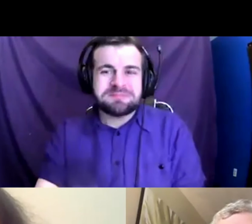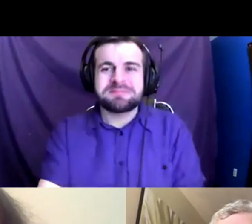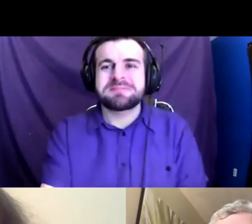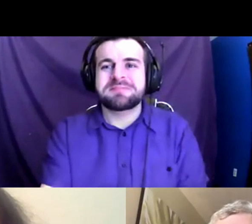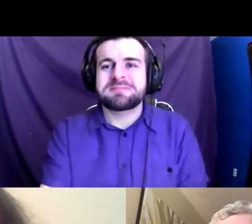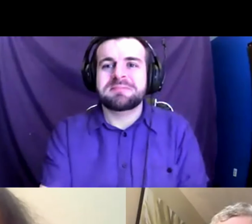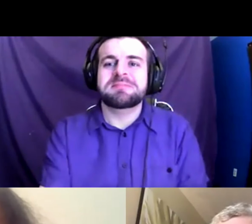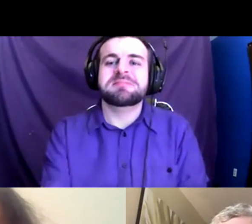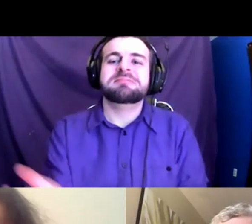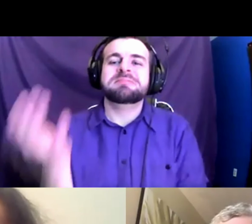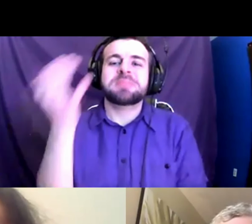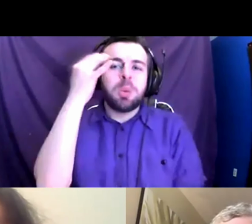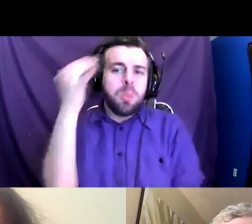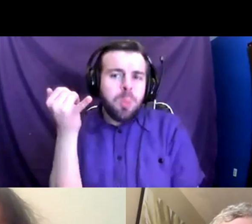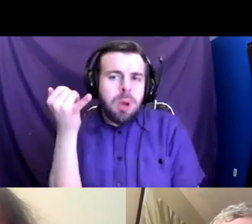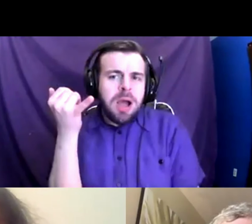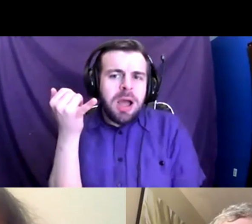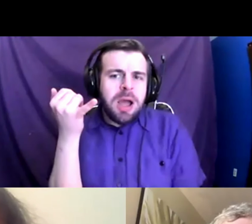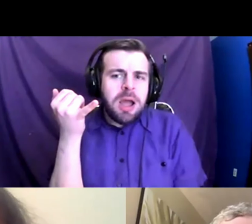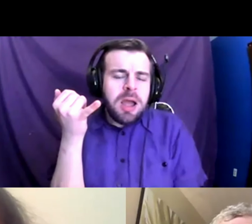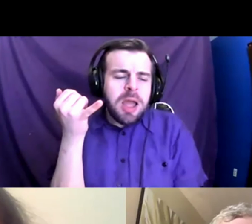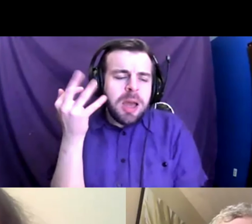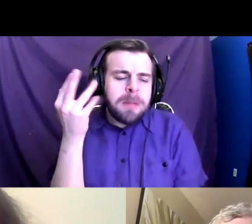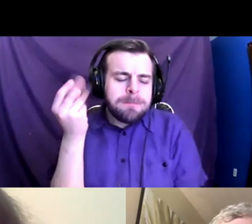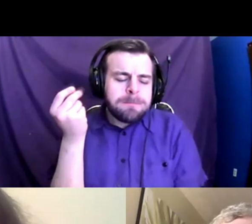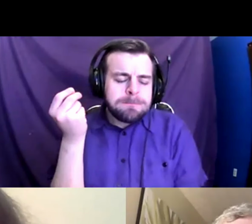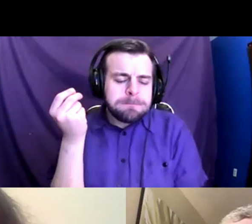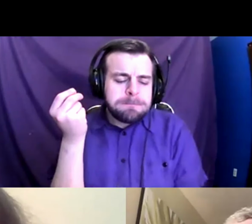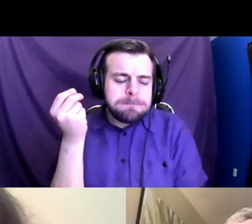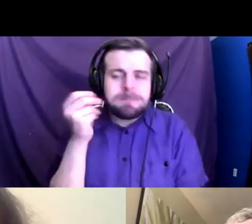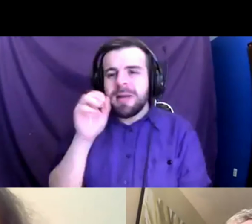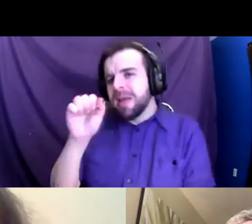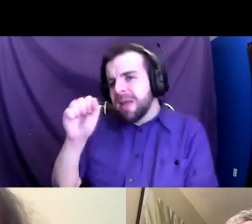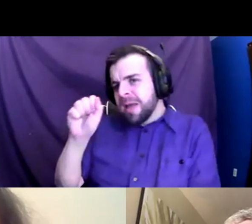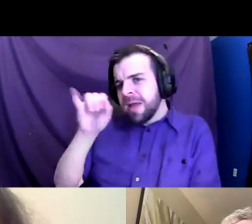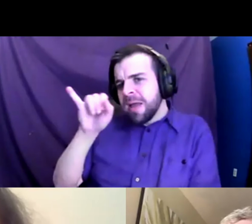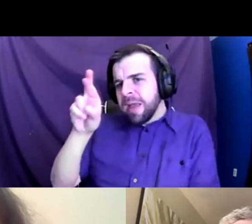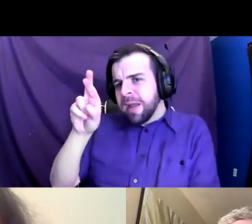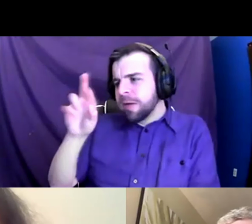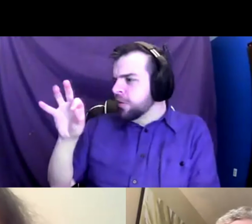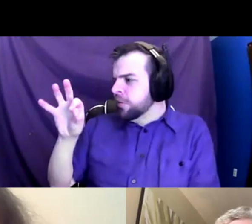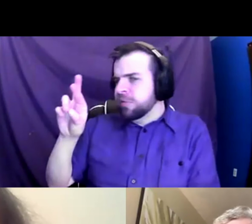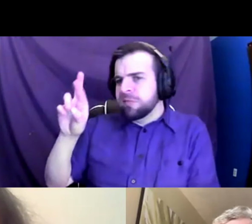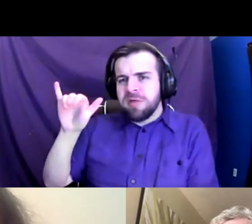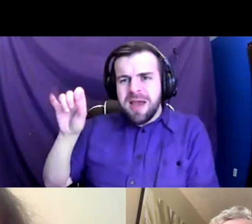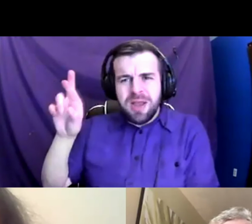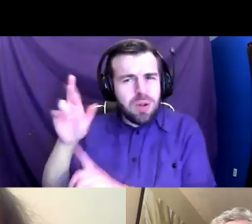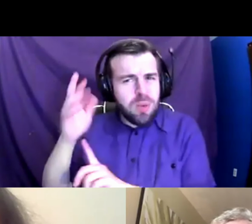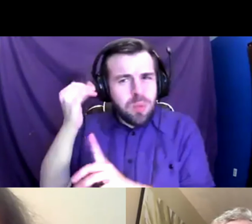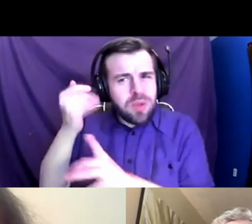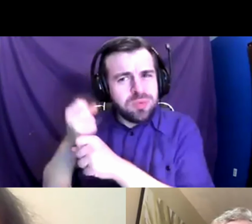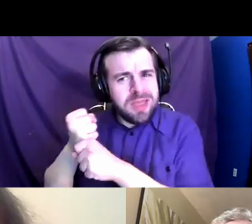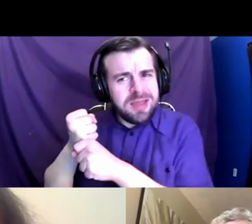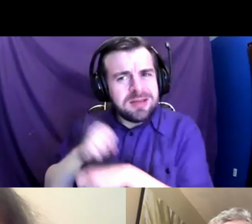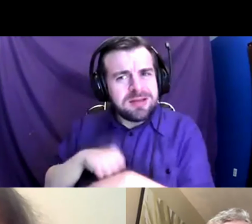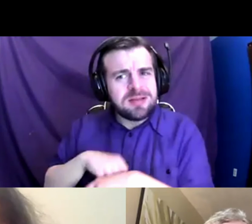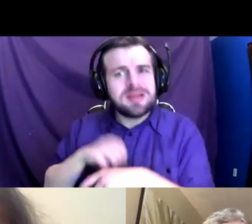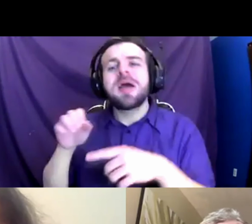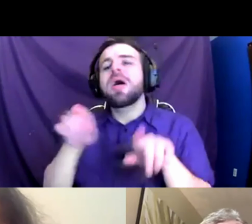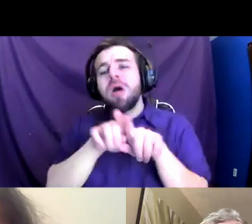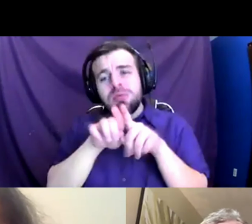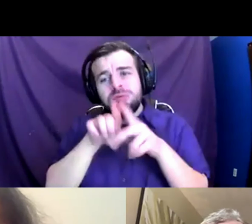get the air fryer? And how easy would it be if somebody that